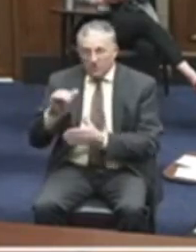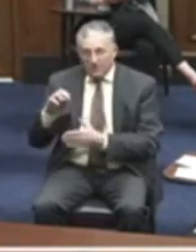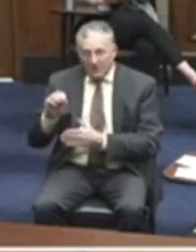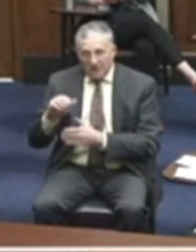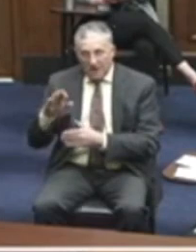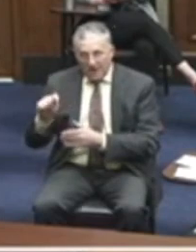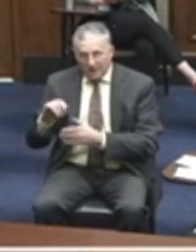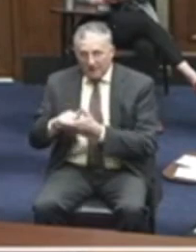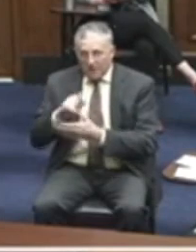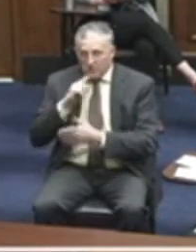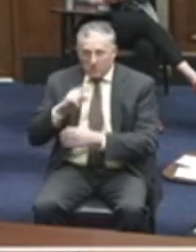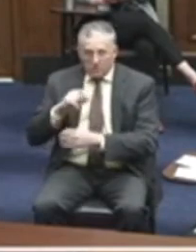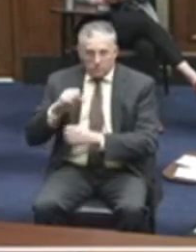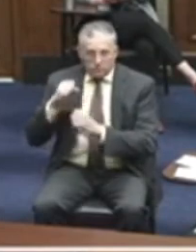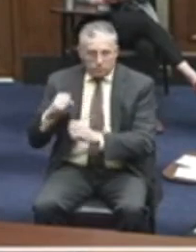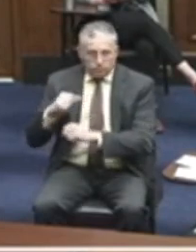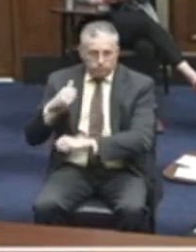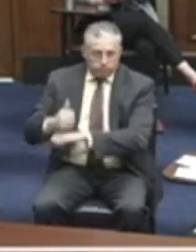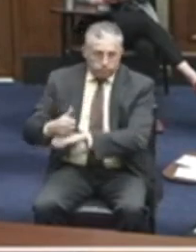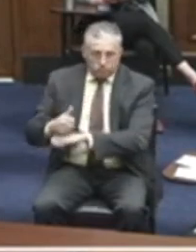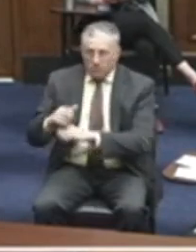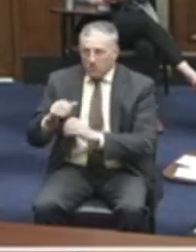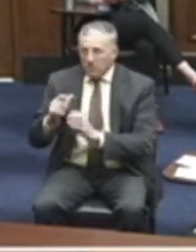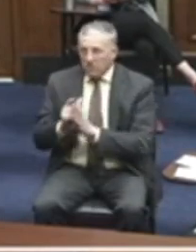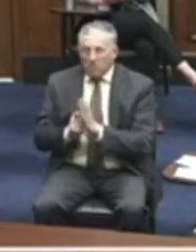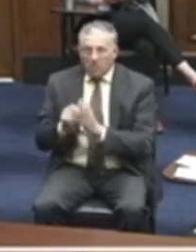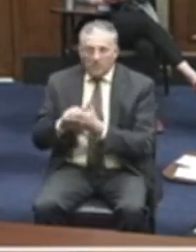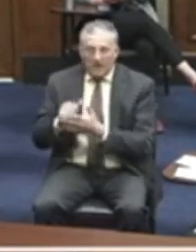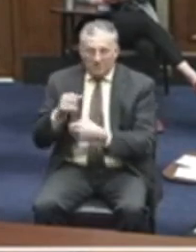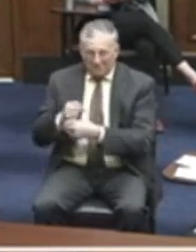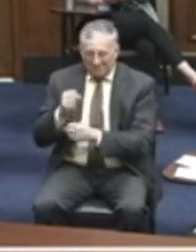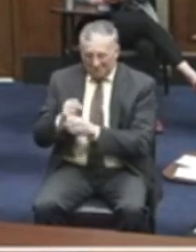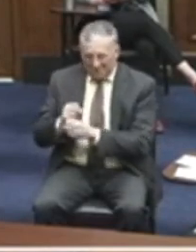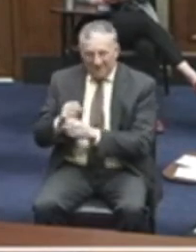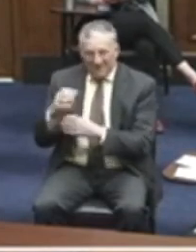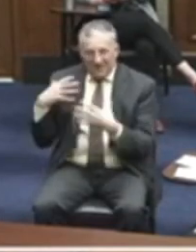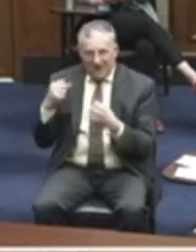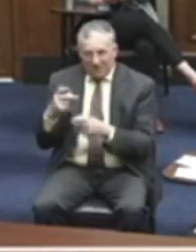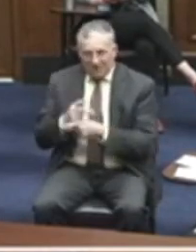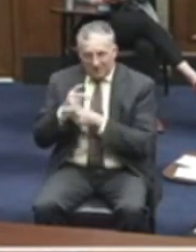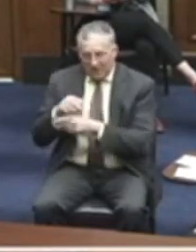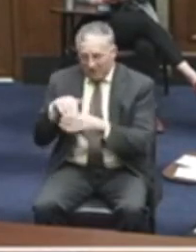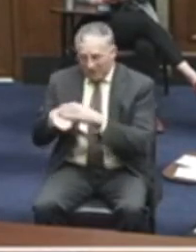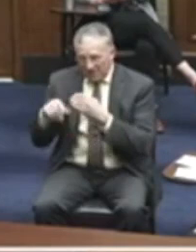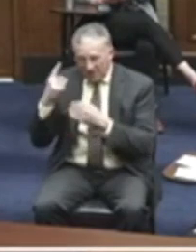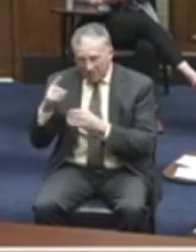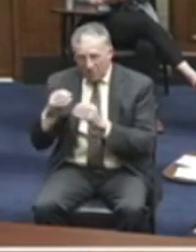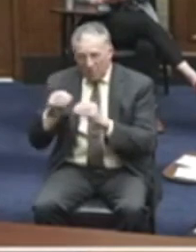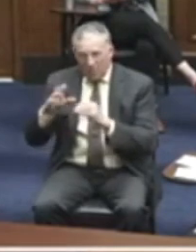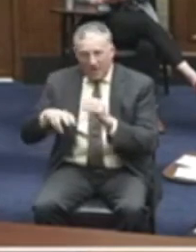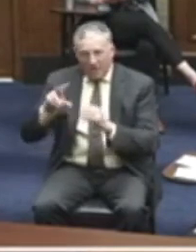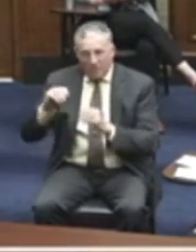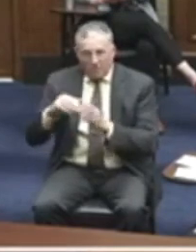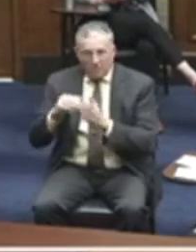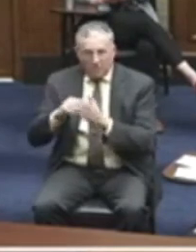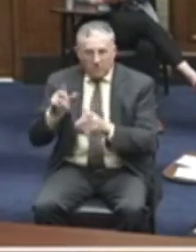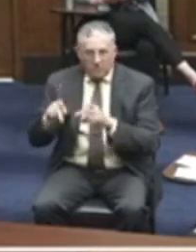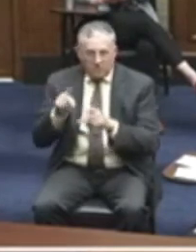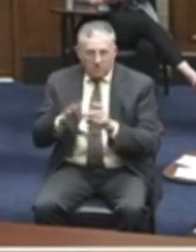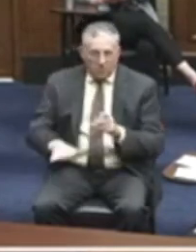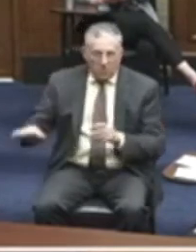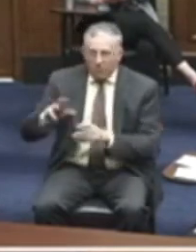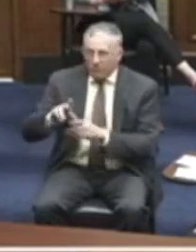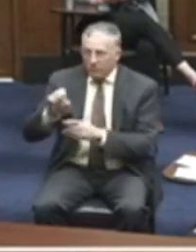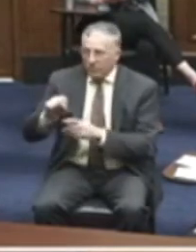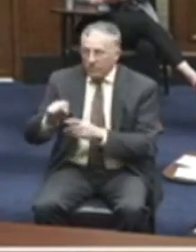law that made affordable health care accessible to more than 30 million people across the United States.